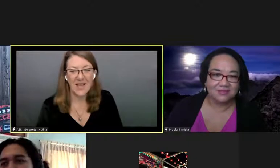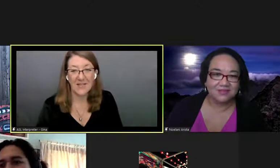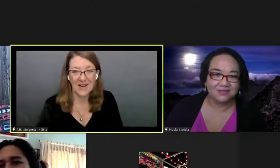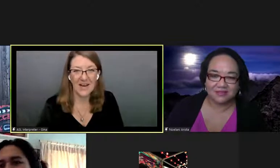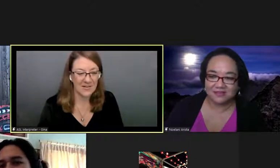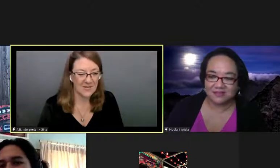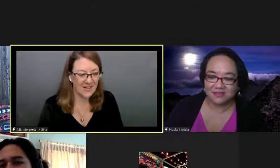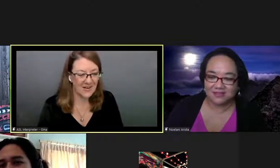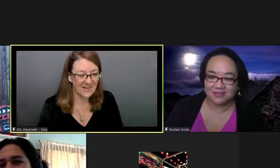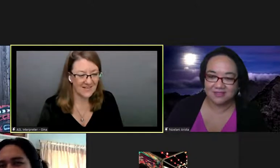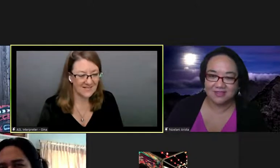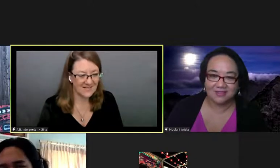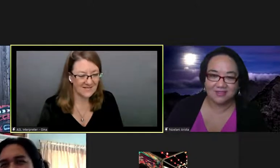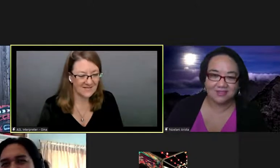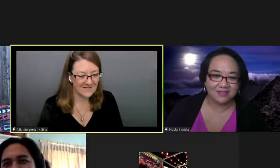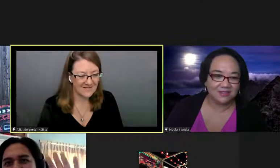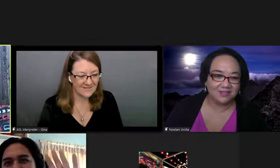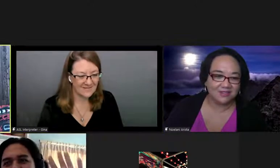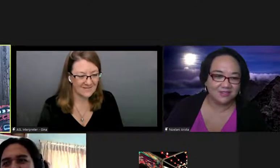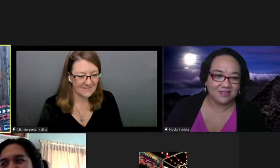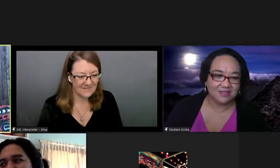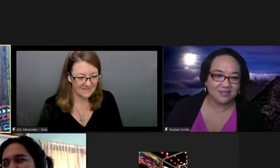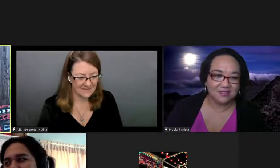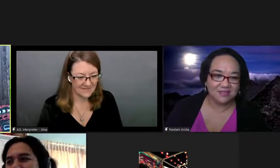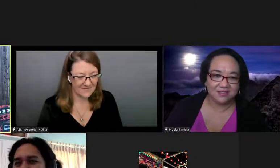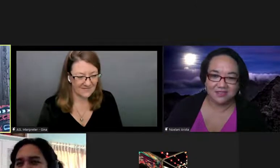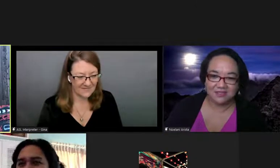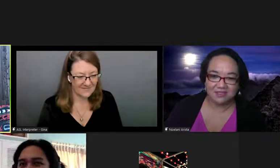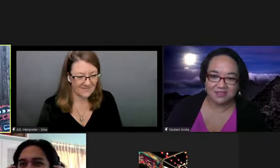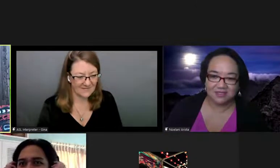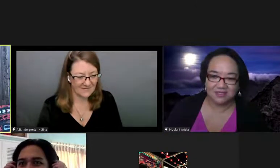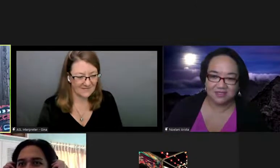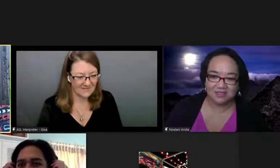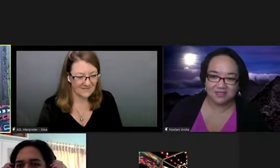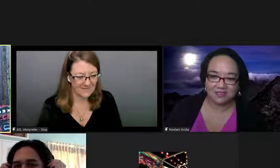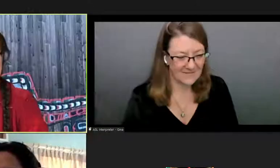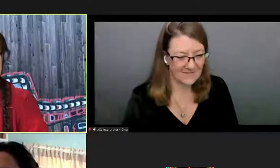thank you all have a great afternoon aloha yeah you